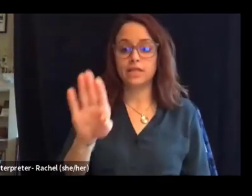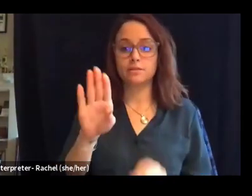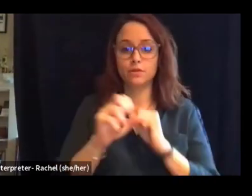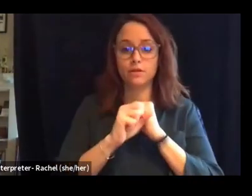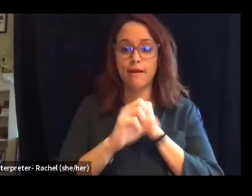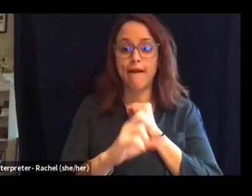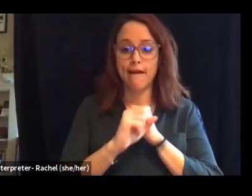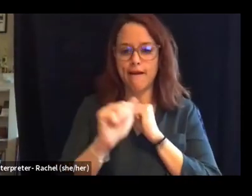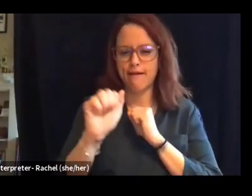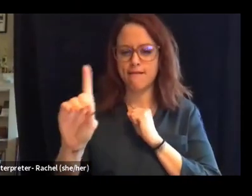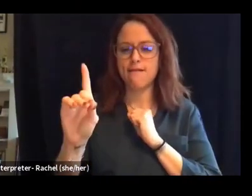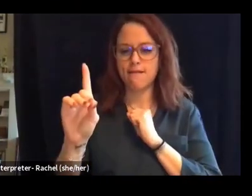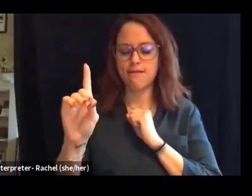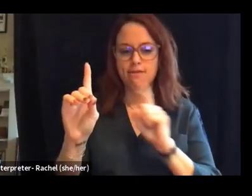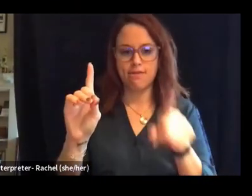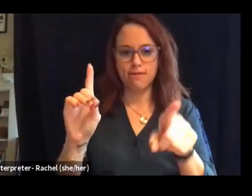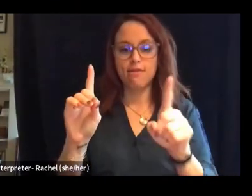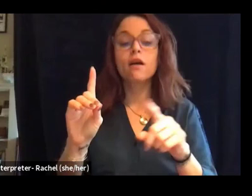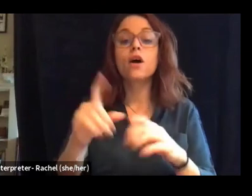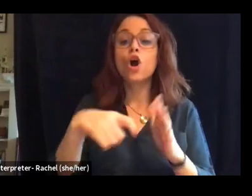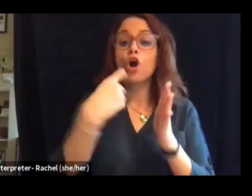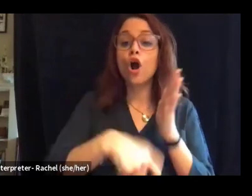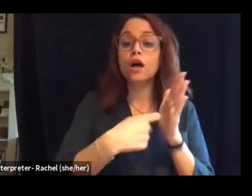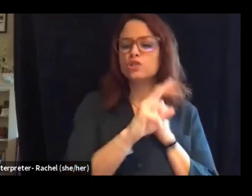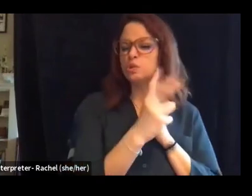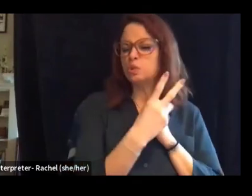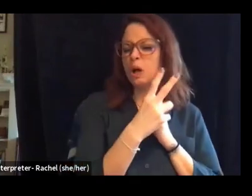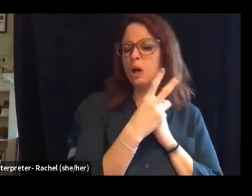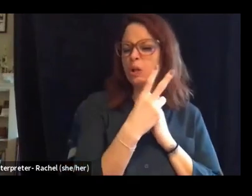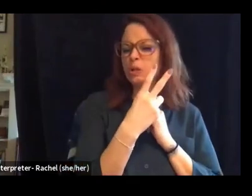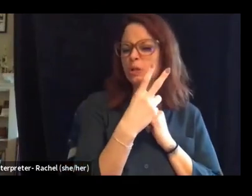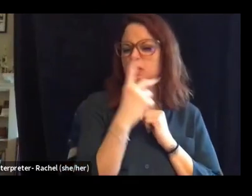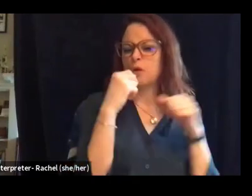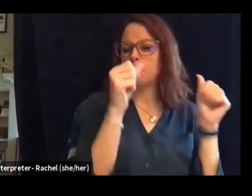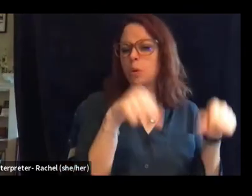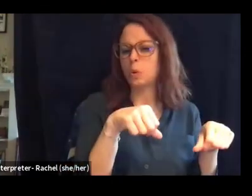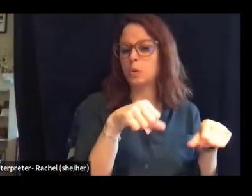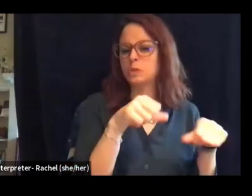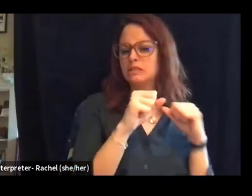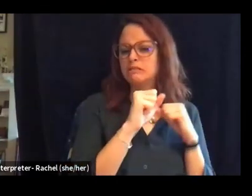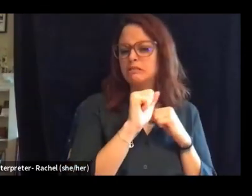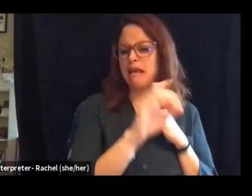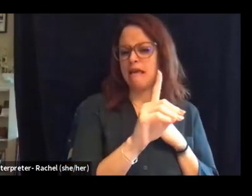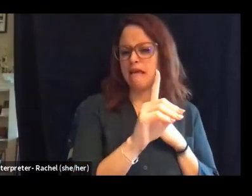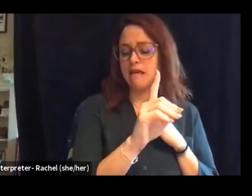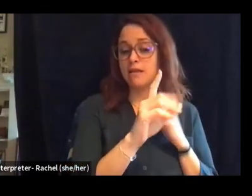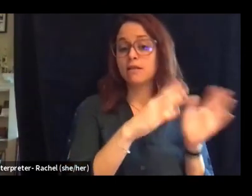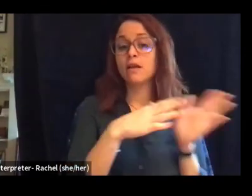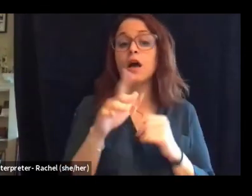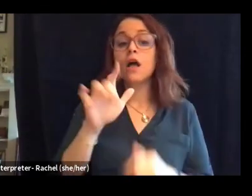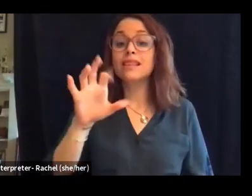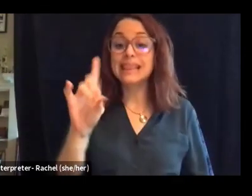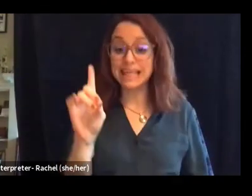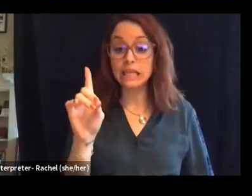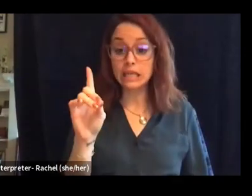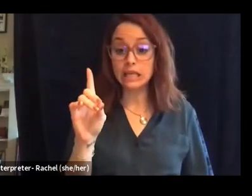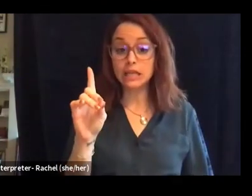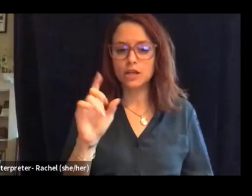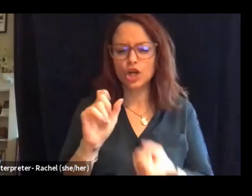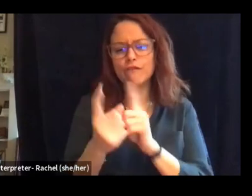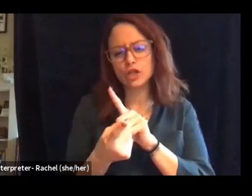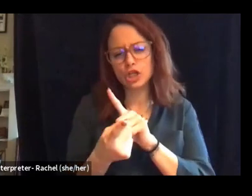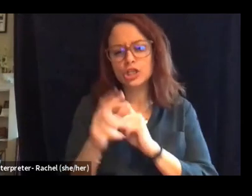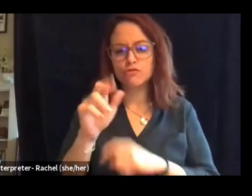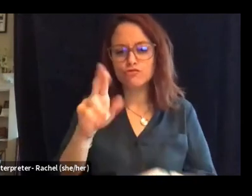So the cost to place the ad is $2, and the lead conversion rate, again, they're not purchasing at this point, they're just